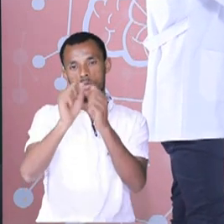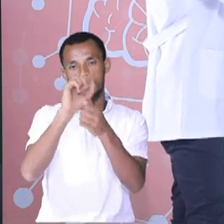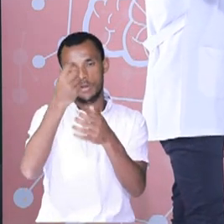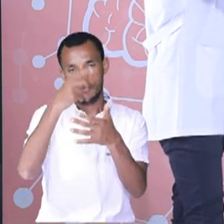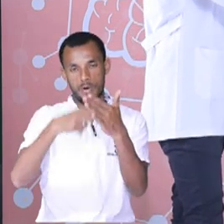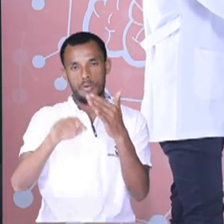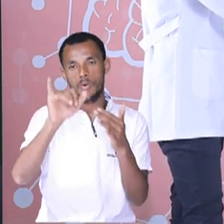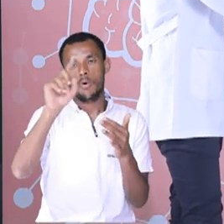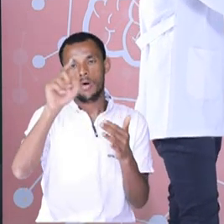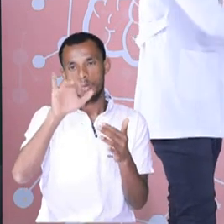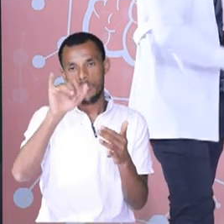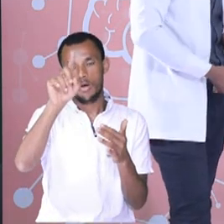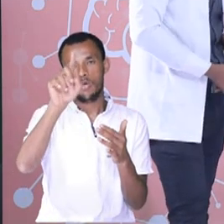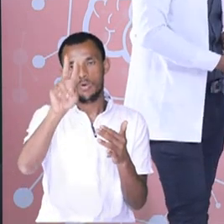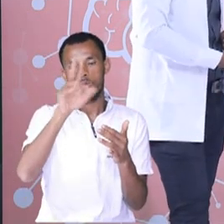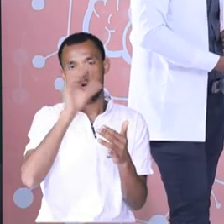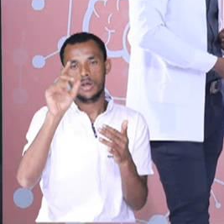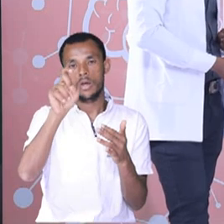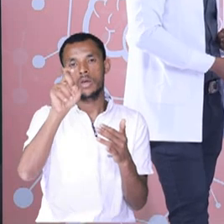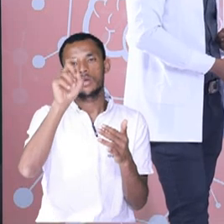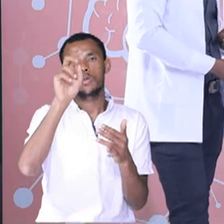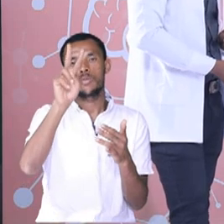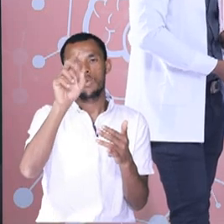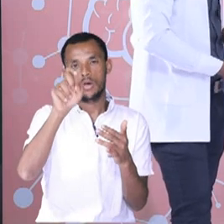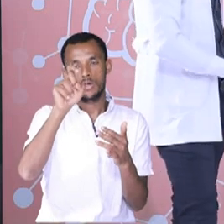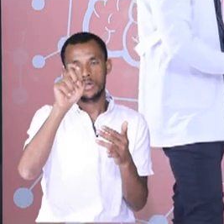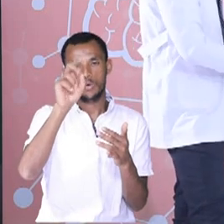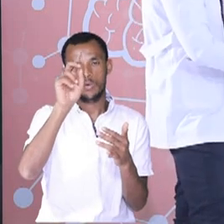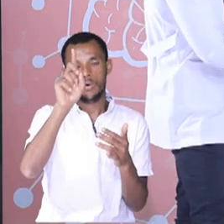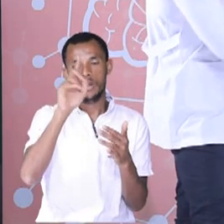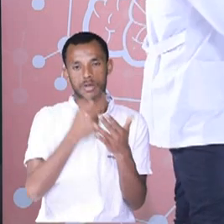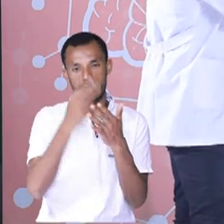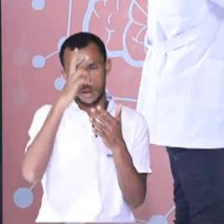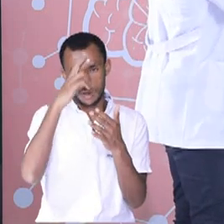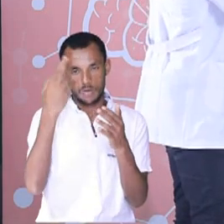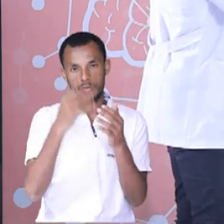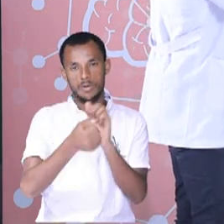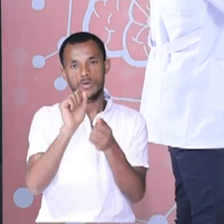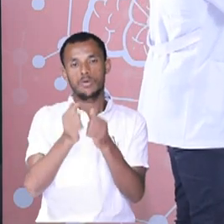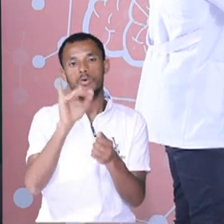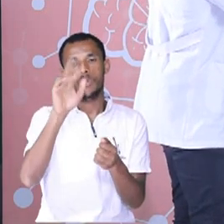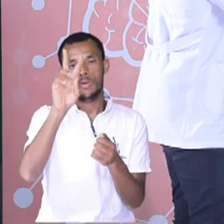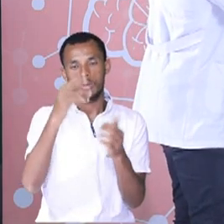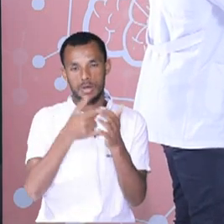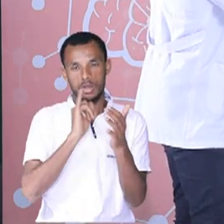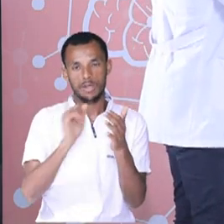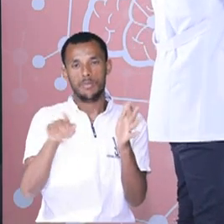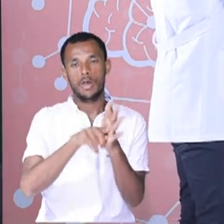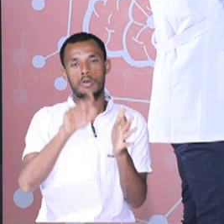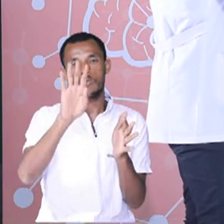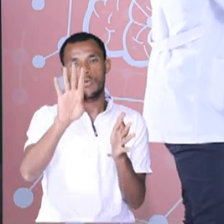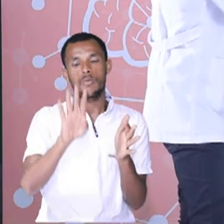of y1, y2 and x2, x1. In the case of substituting y2, it is minus